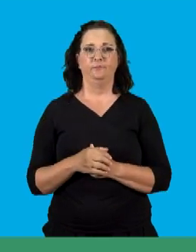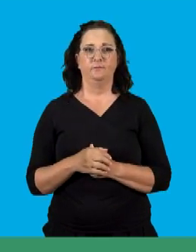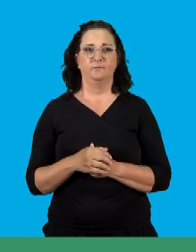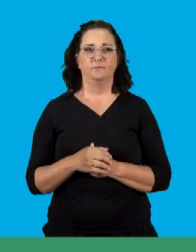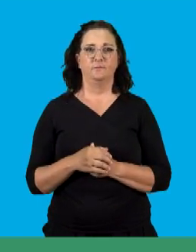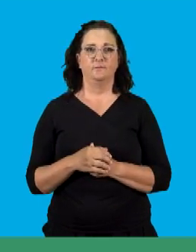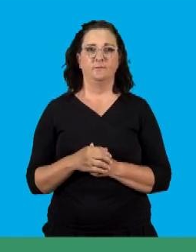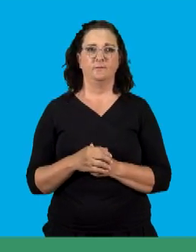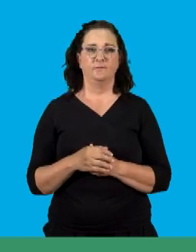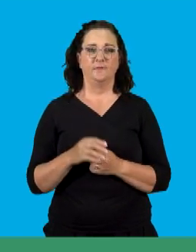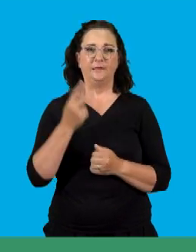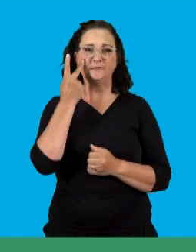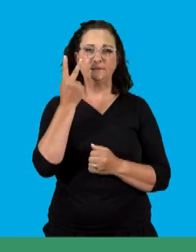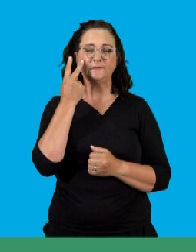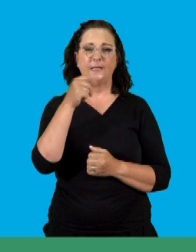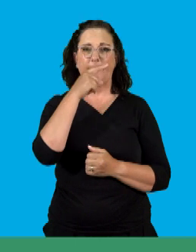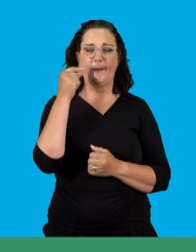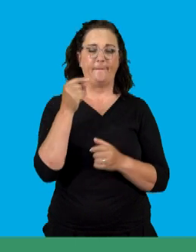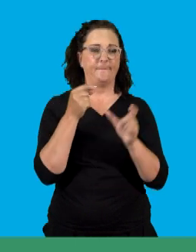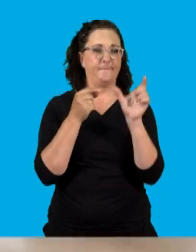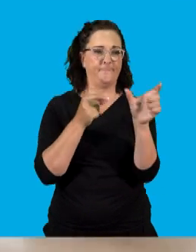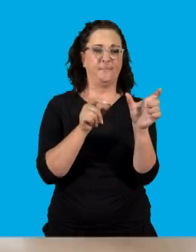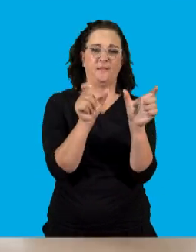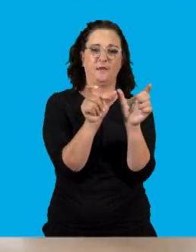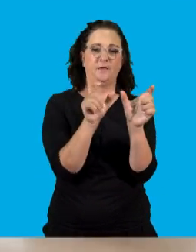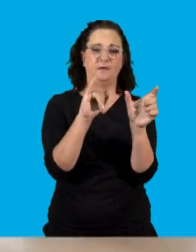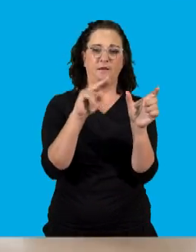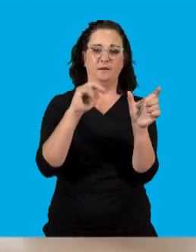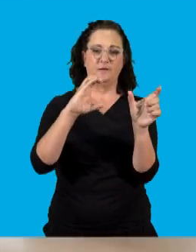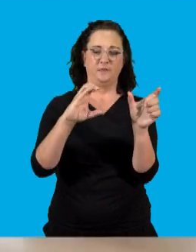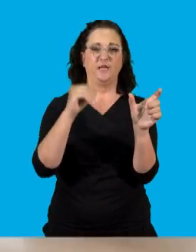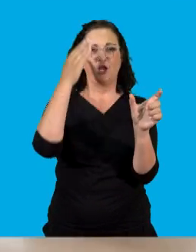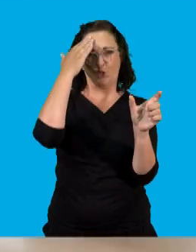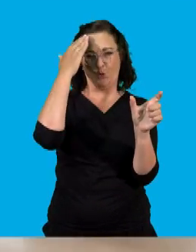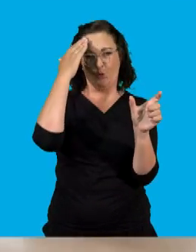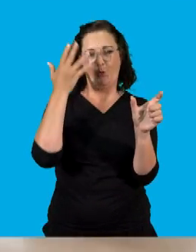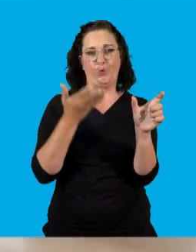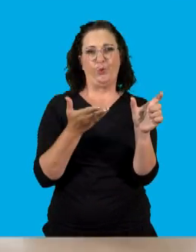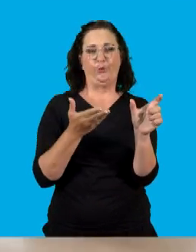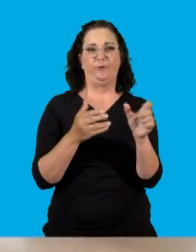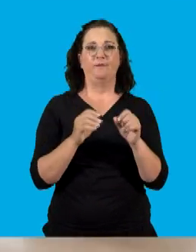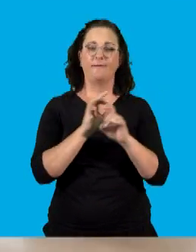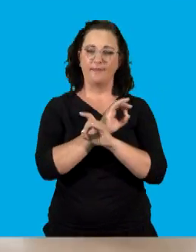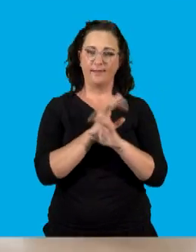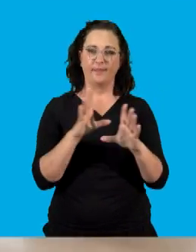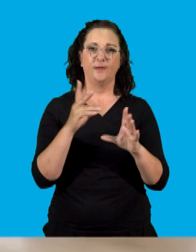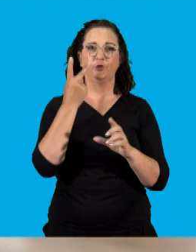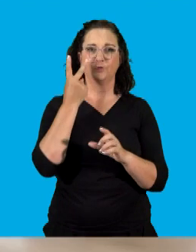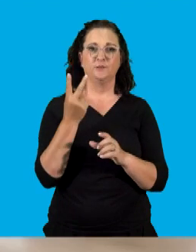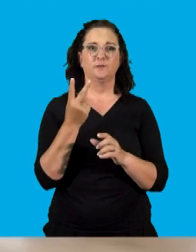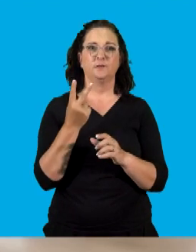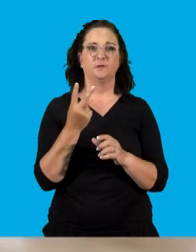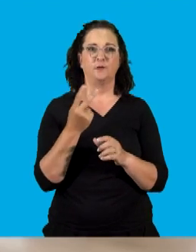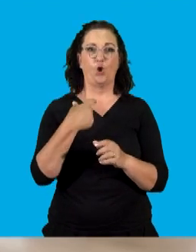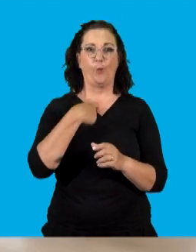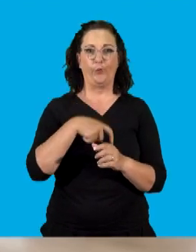personal liability company, you would see the name of the company ending with INC. Then that will be a clear indication that